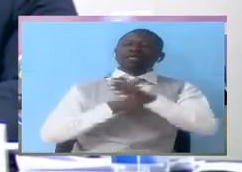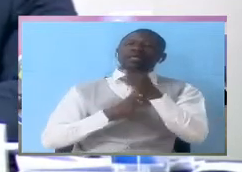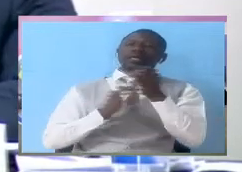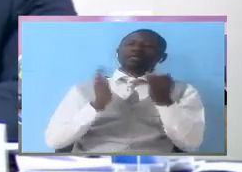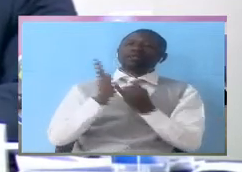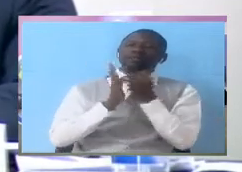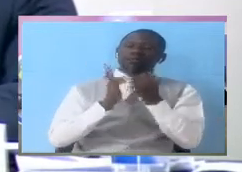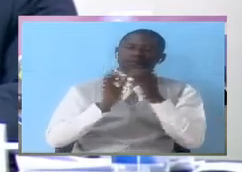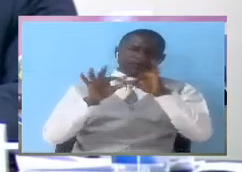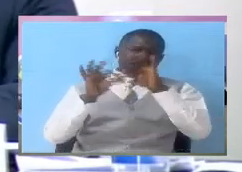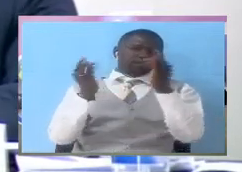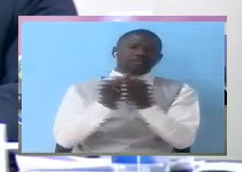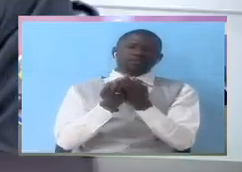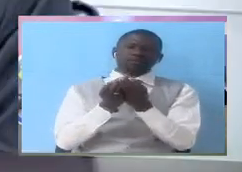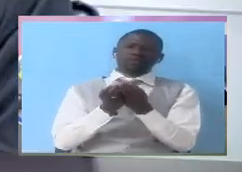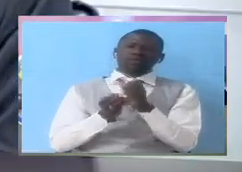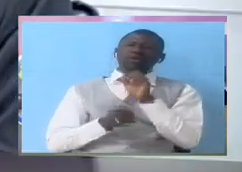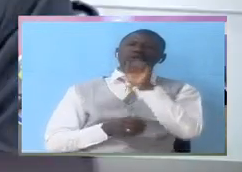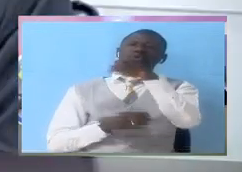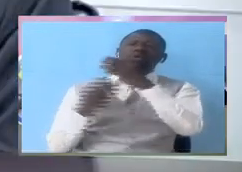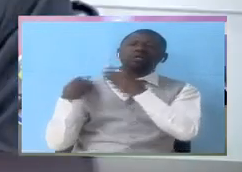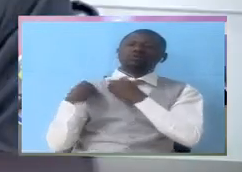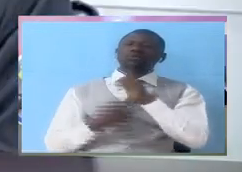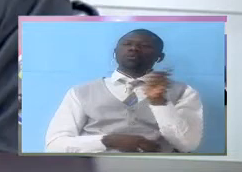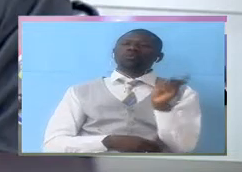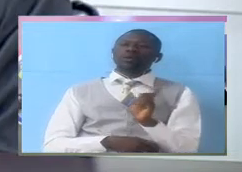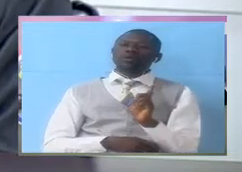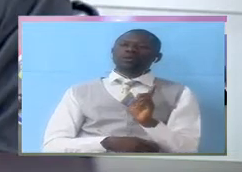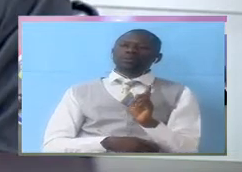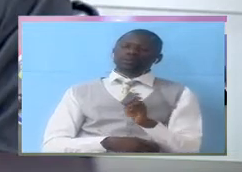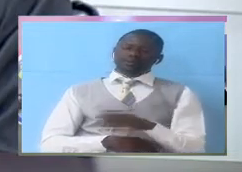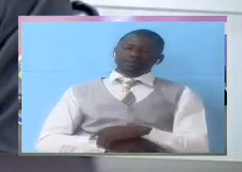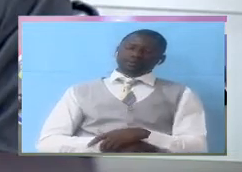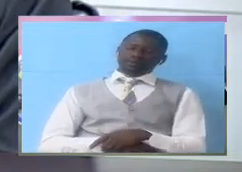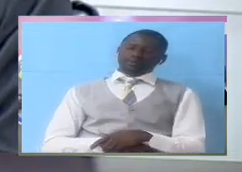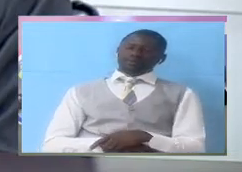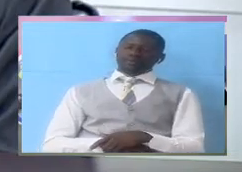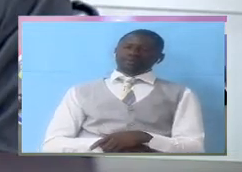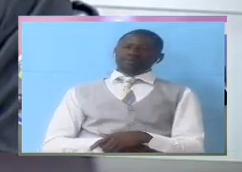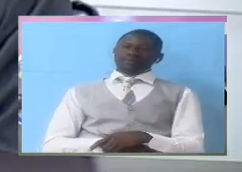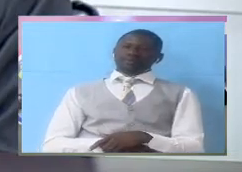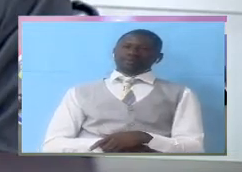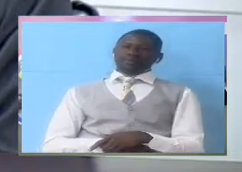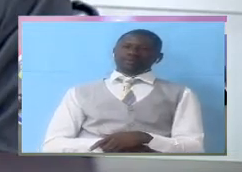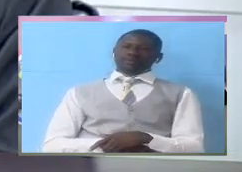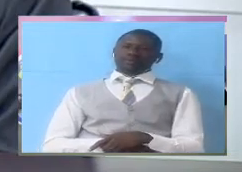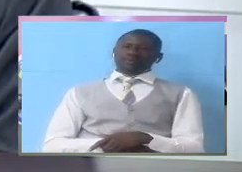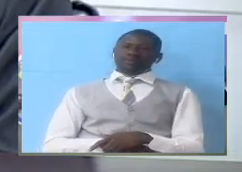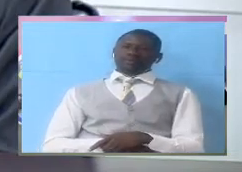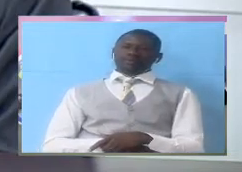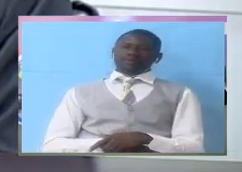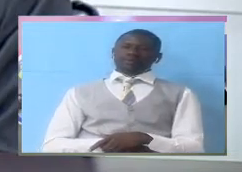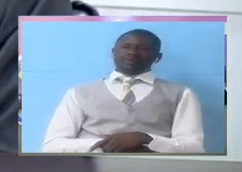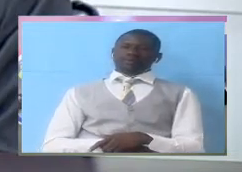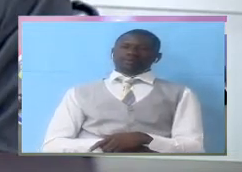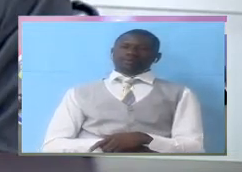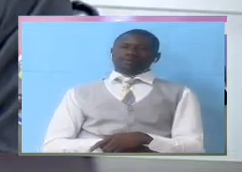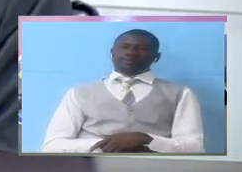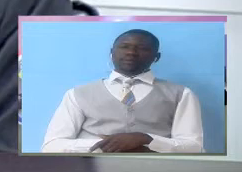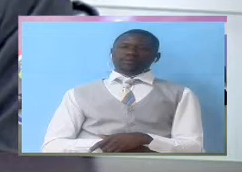that exercise? Legui nak ñu commencé suñu waxtaan lu aju ci ñi nga xamne non la panel bobu den doxale seen wali